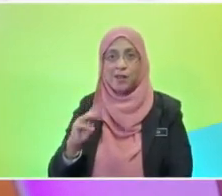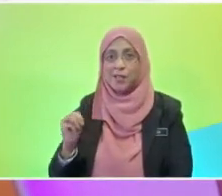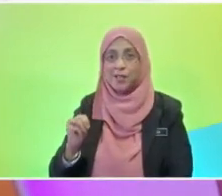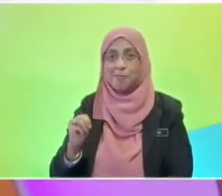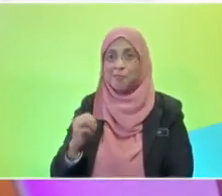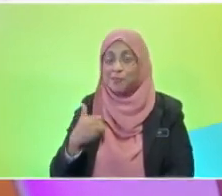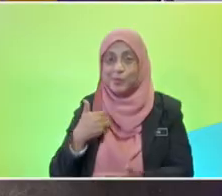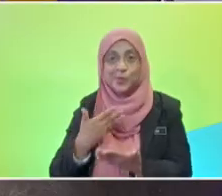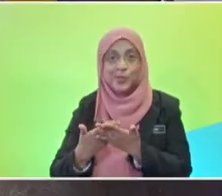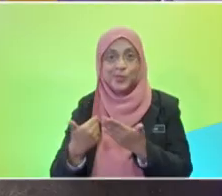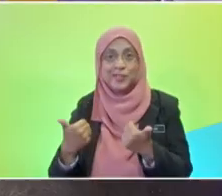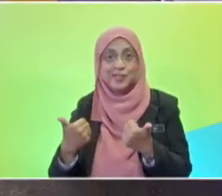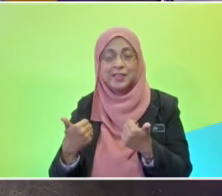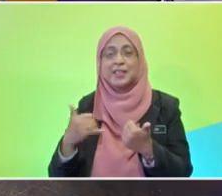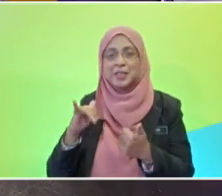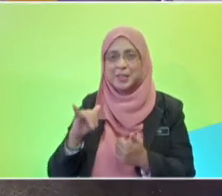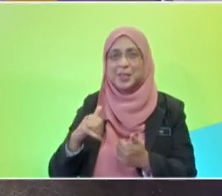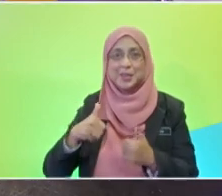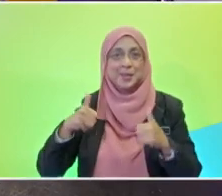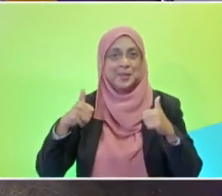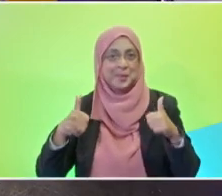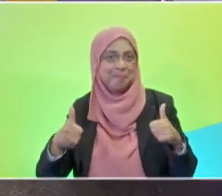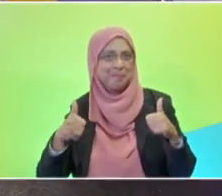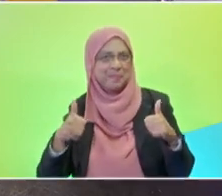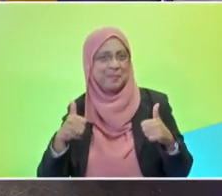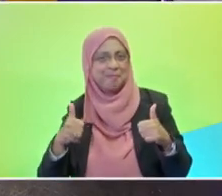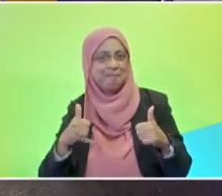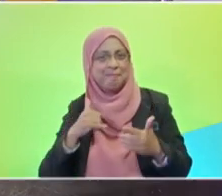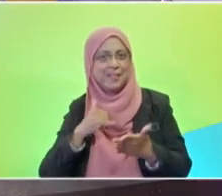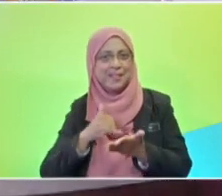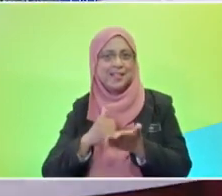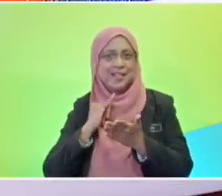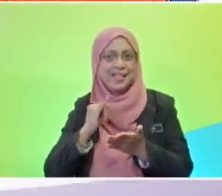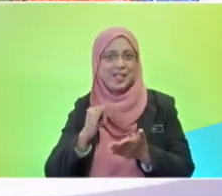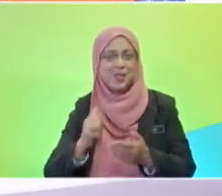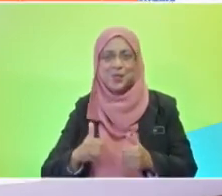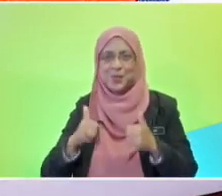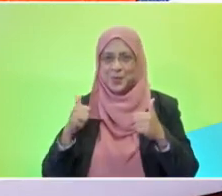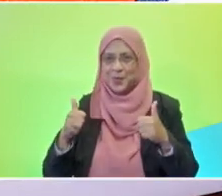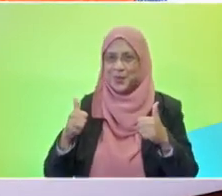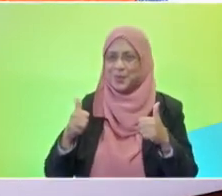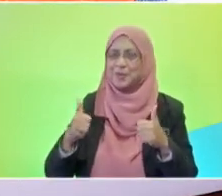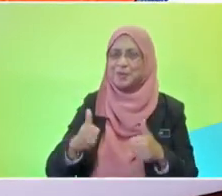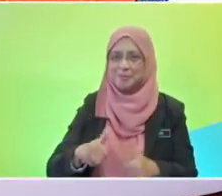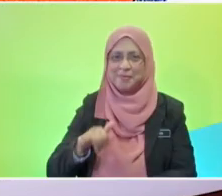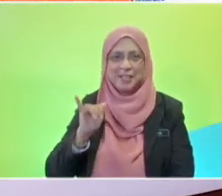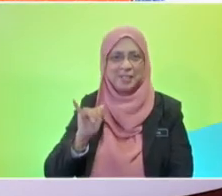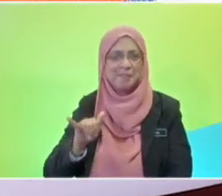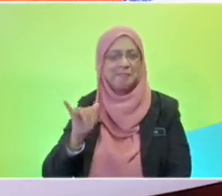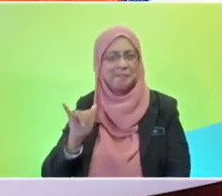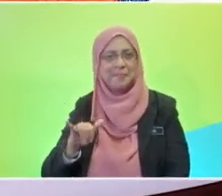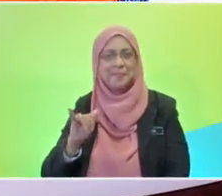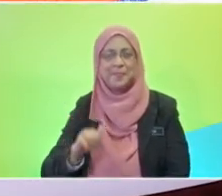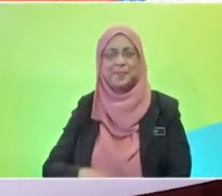this good? Yep, thumbs up, thumbs up, thumbs up. It's good. It's good.